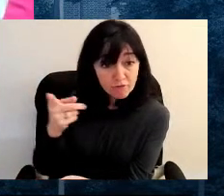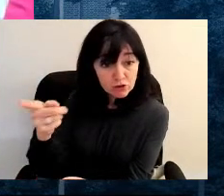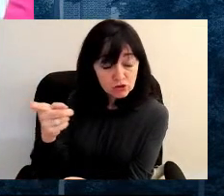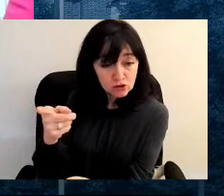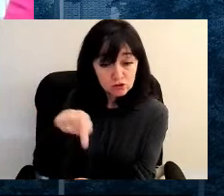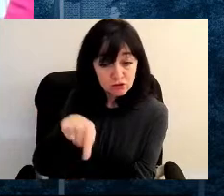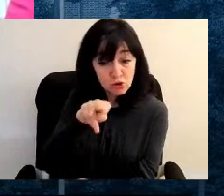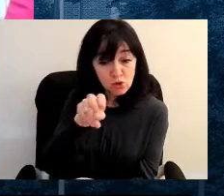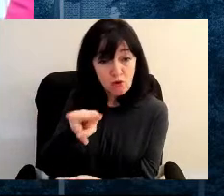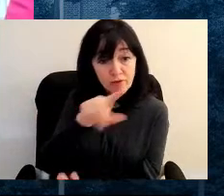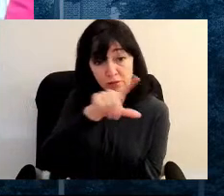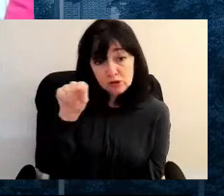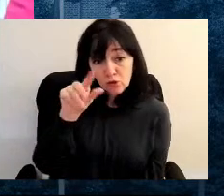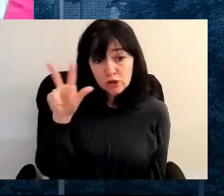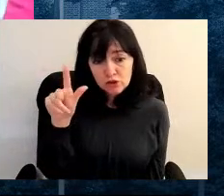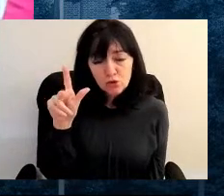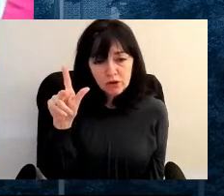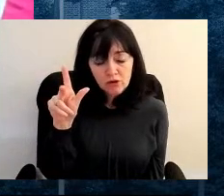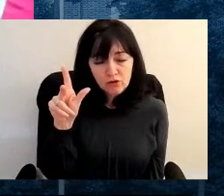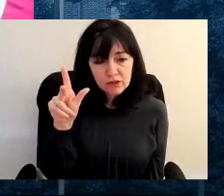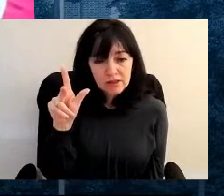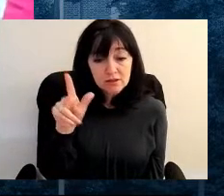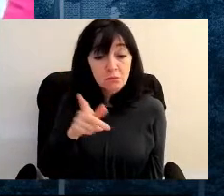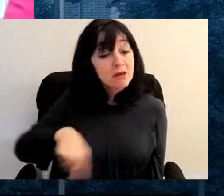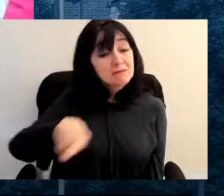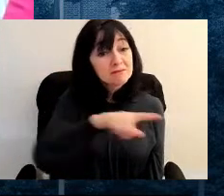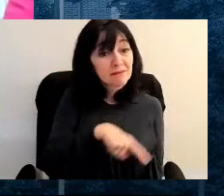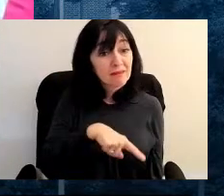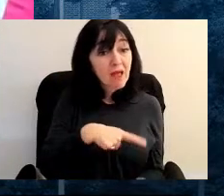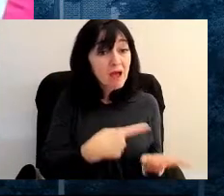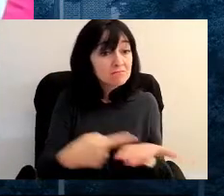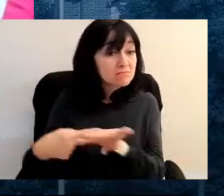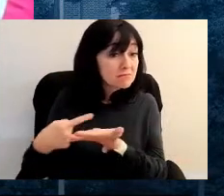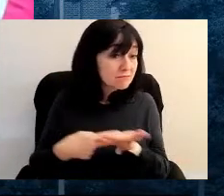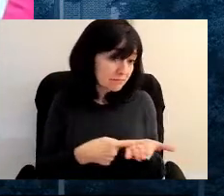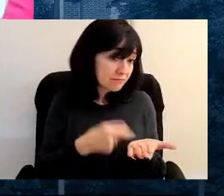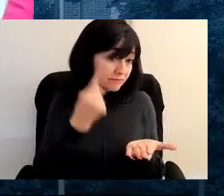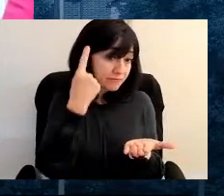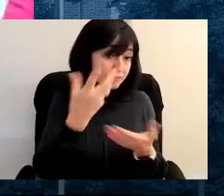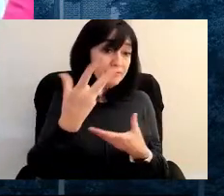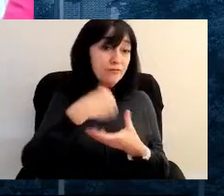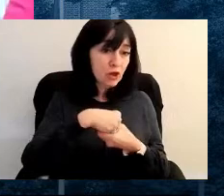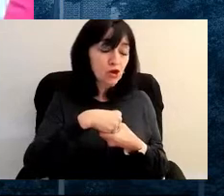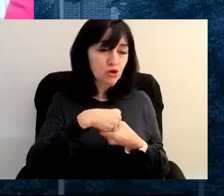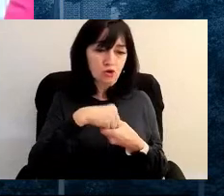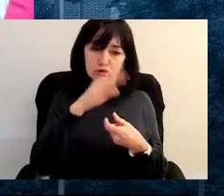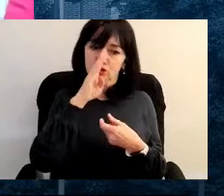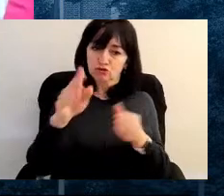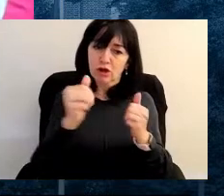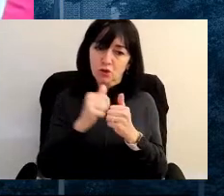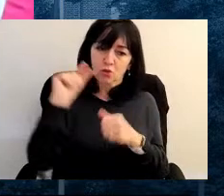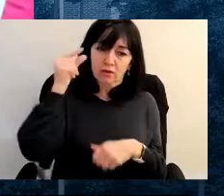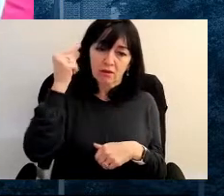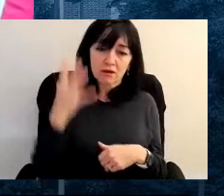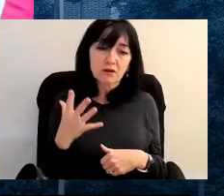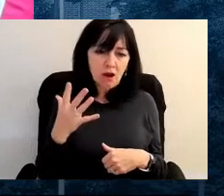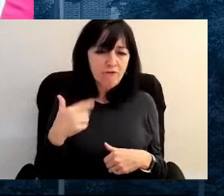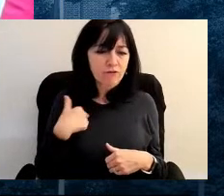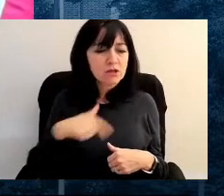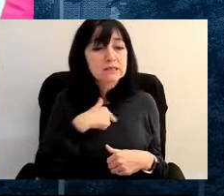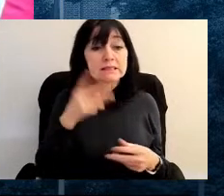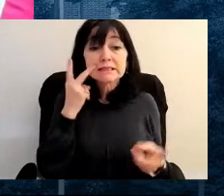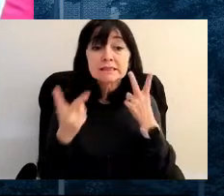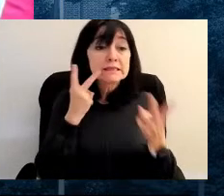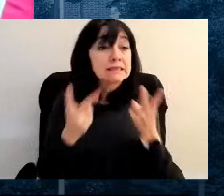2023. But in all of those conversations that are happening, including directly with the governor, one thing has become crystal clear, and that